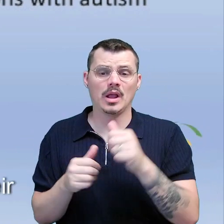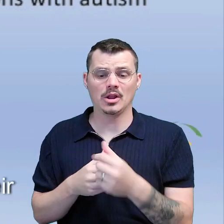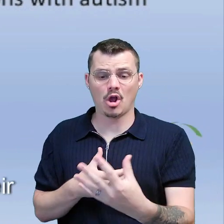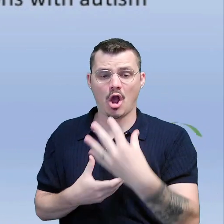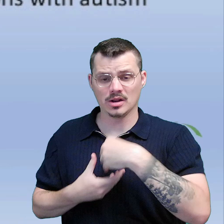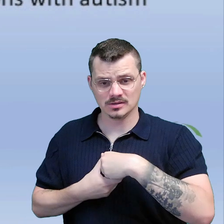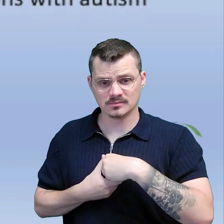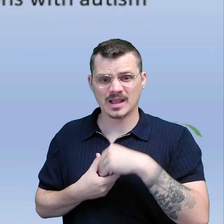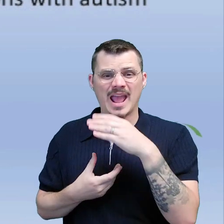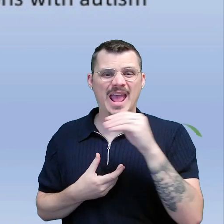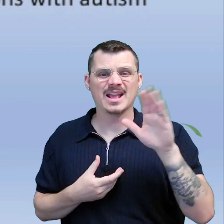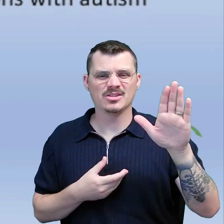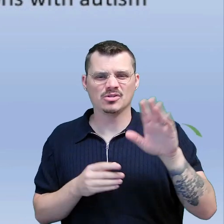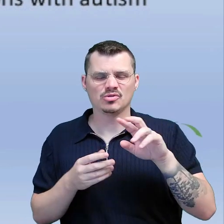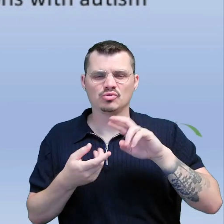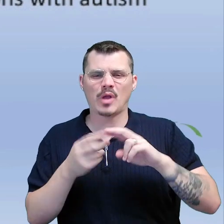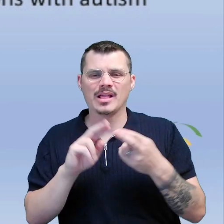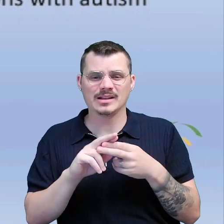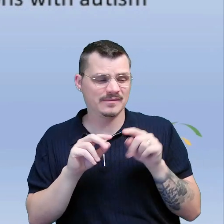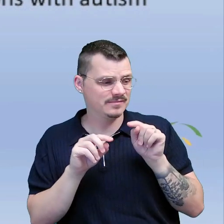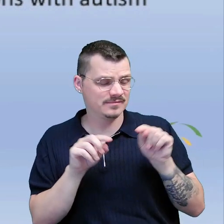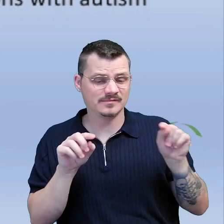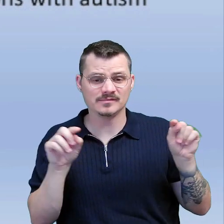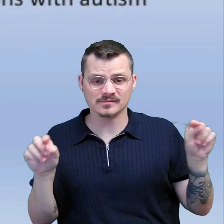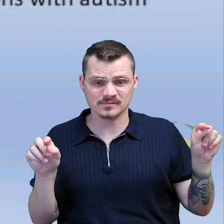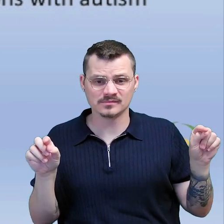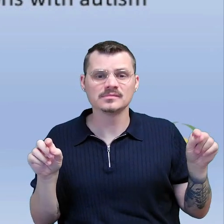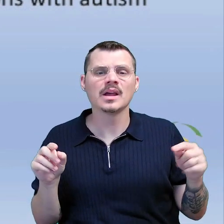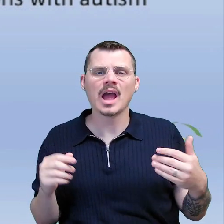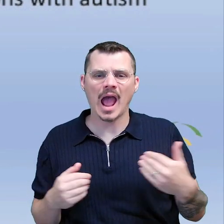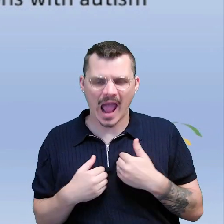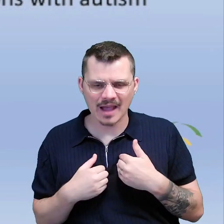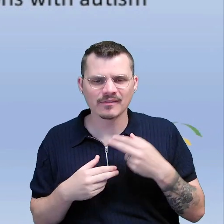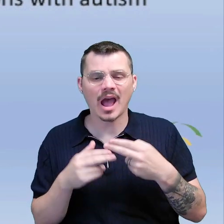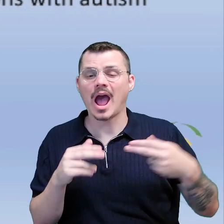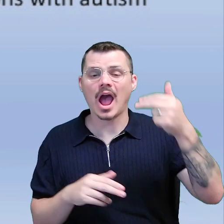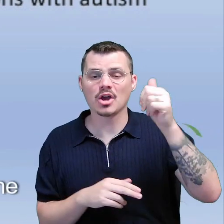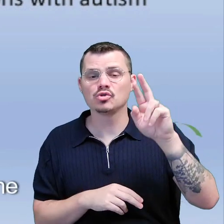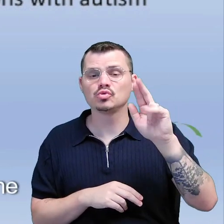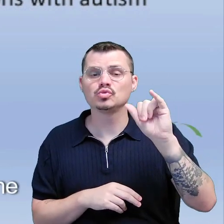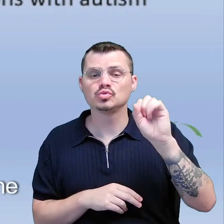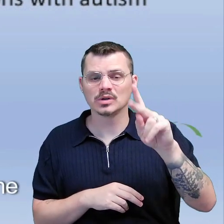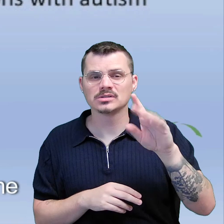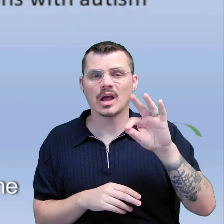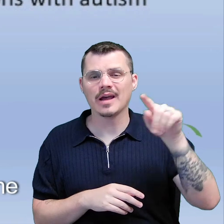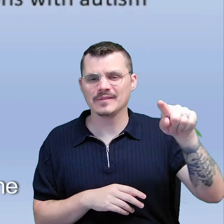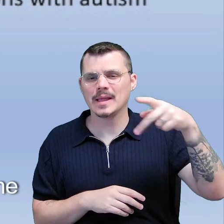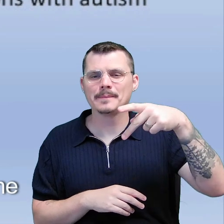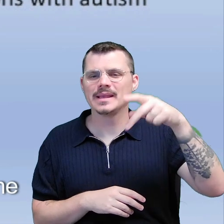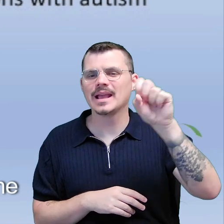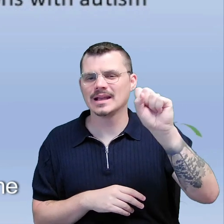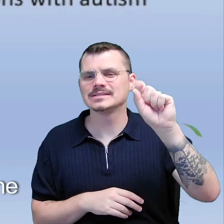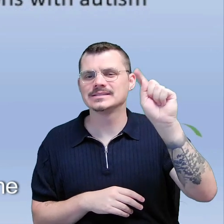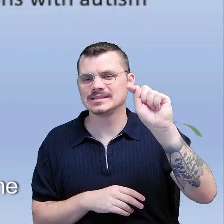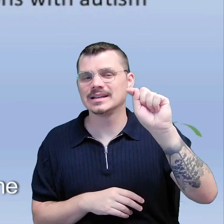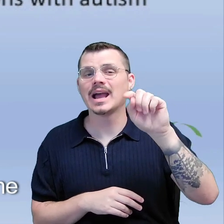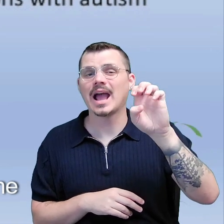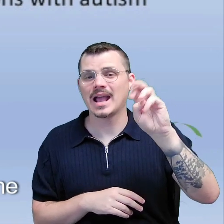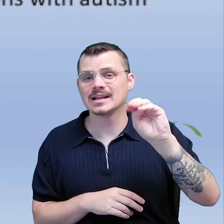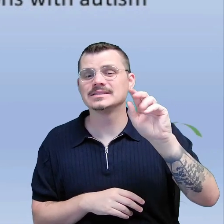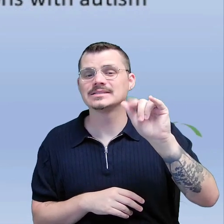autism and their first-degree relatives have a higher risk of paroxysmal